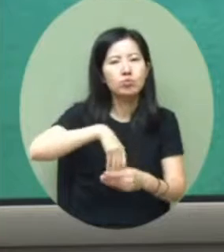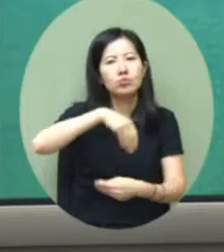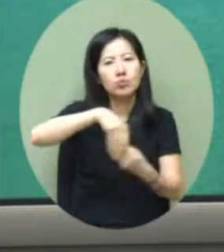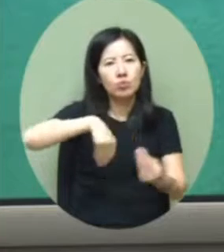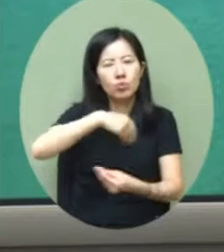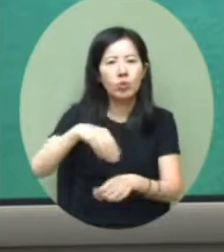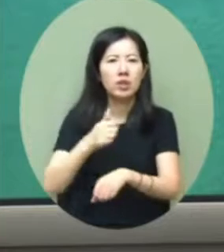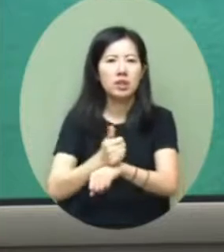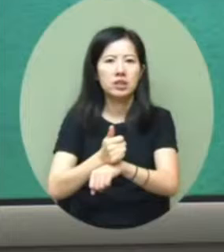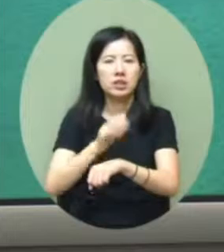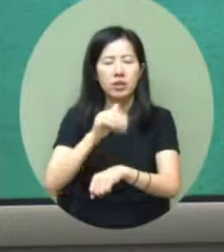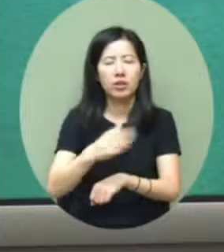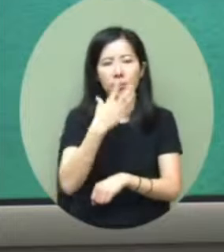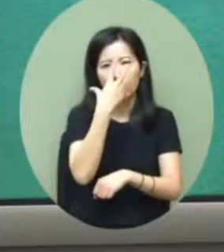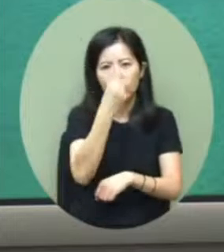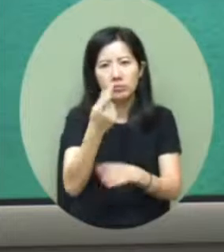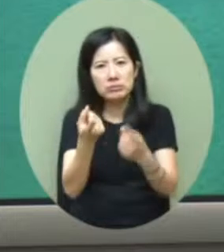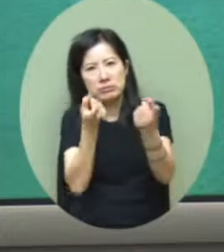of opportunities